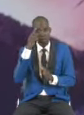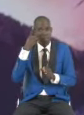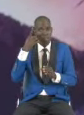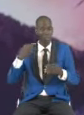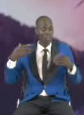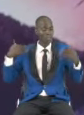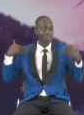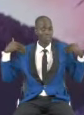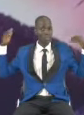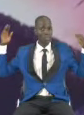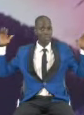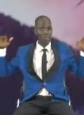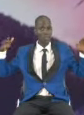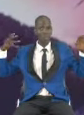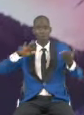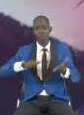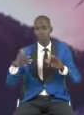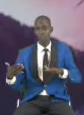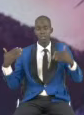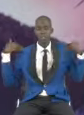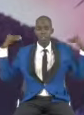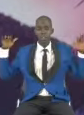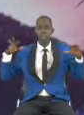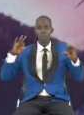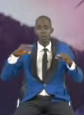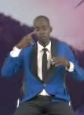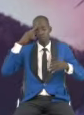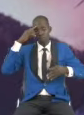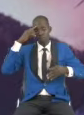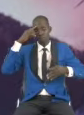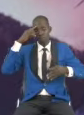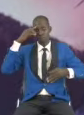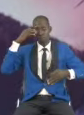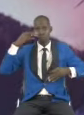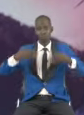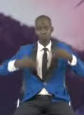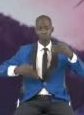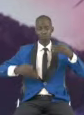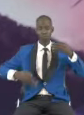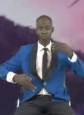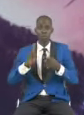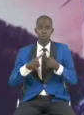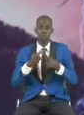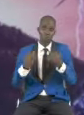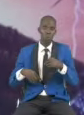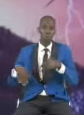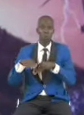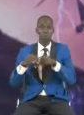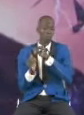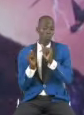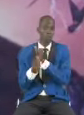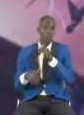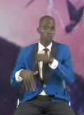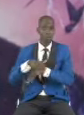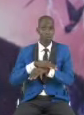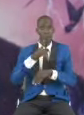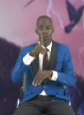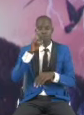death, angel of judgment, to pass over, you must take leaven